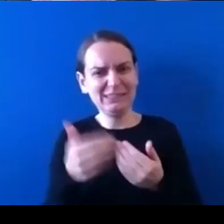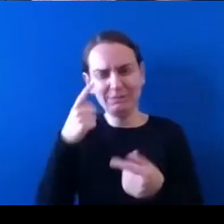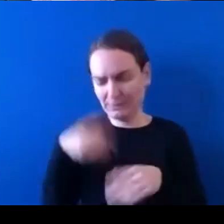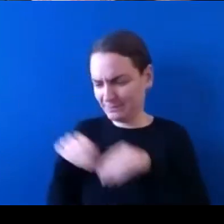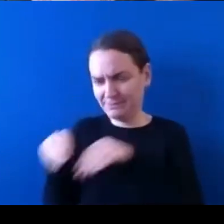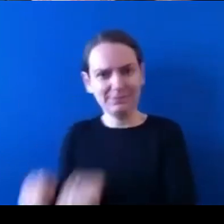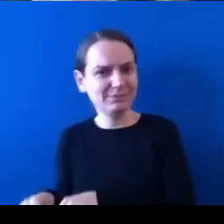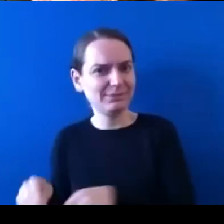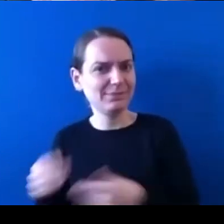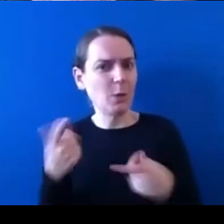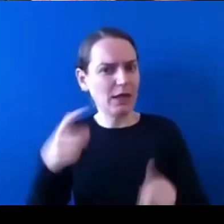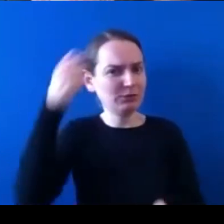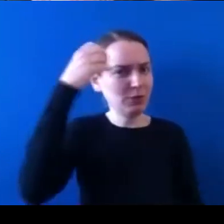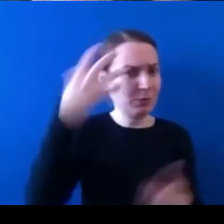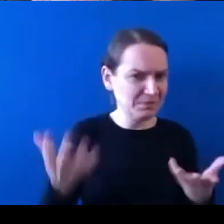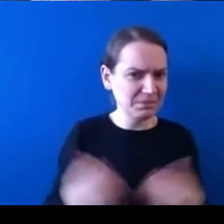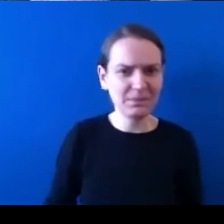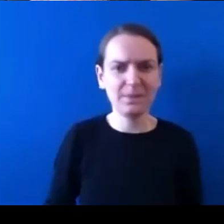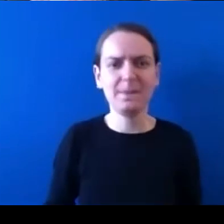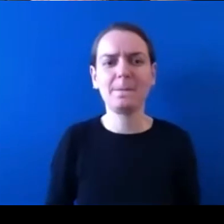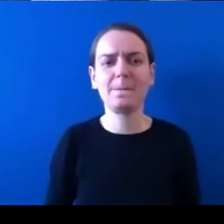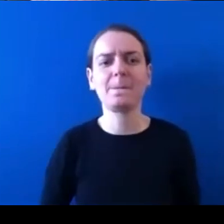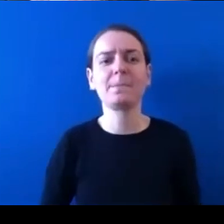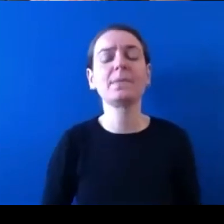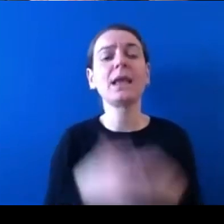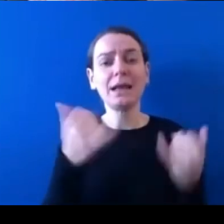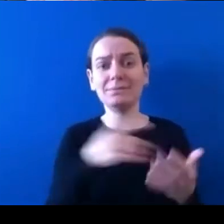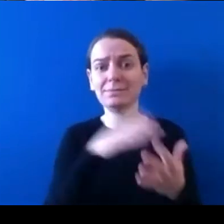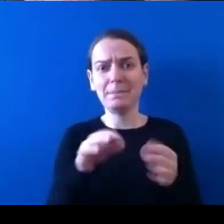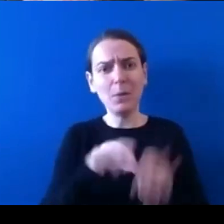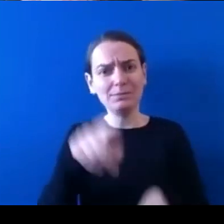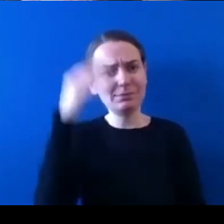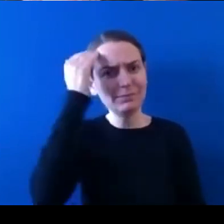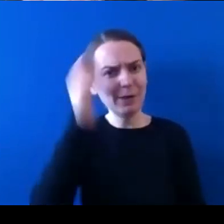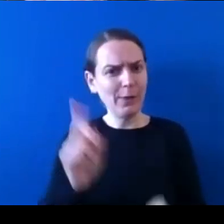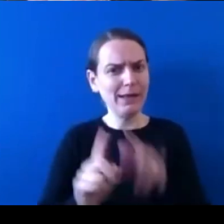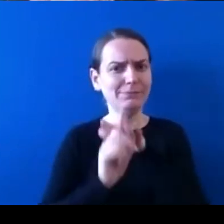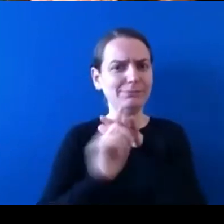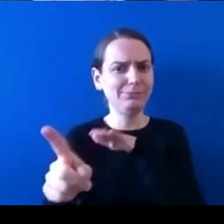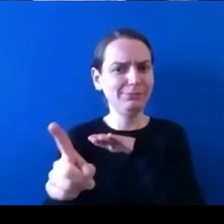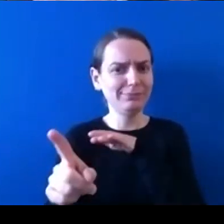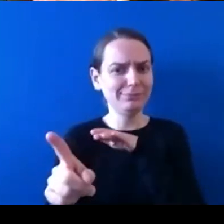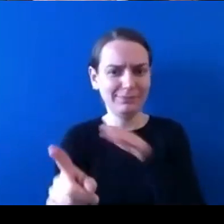fire exit or closer to the bathroom. That may be an accommodation you might want to request.